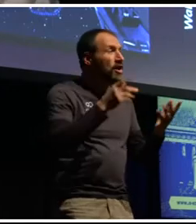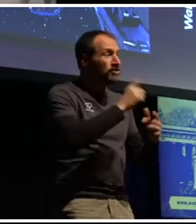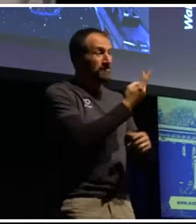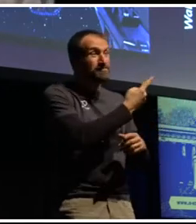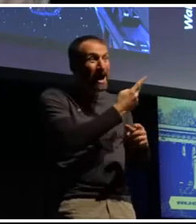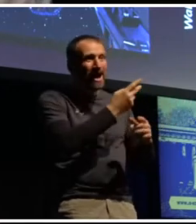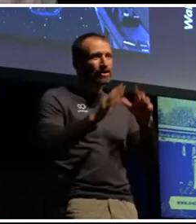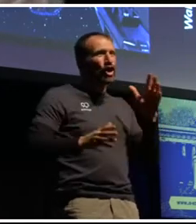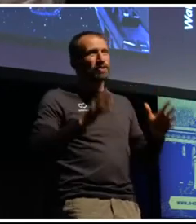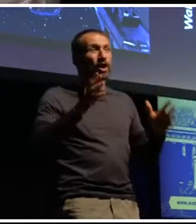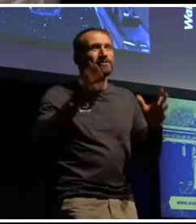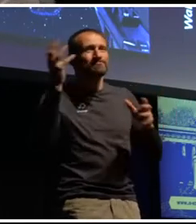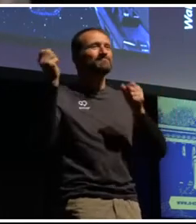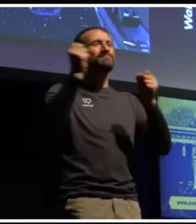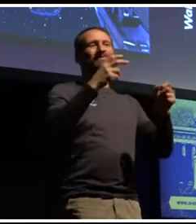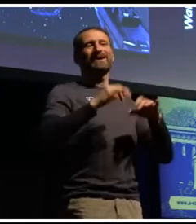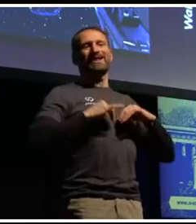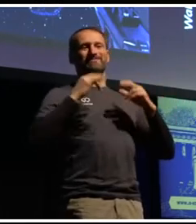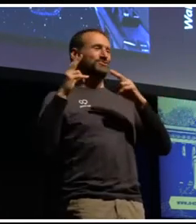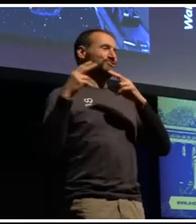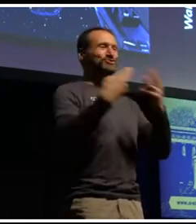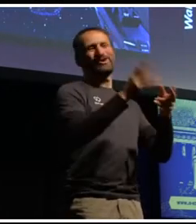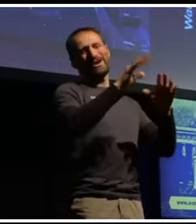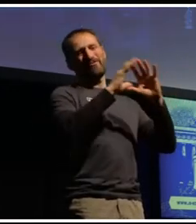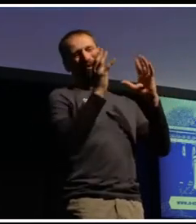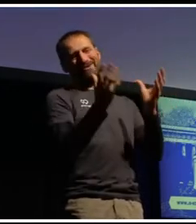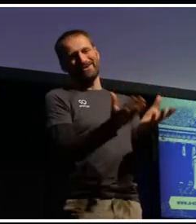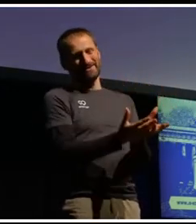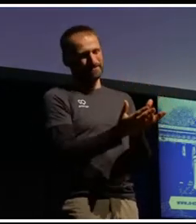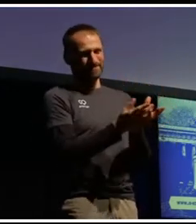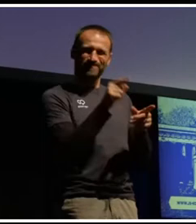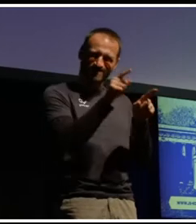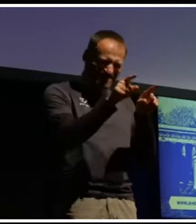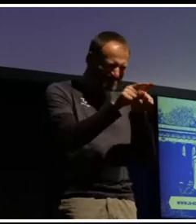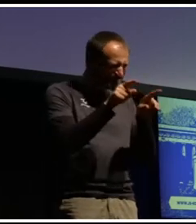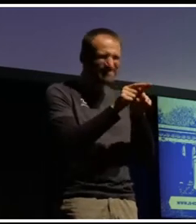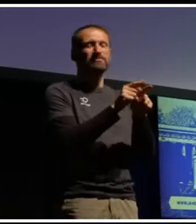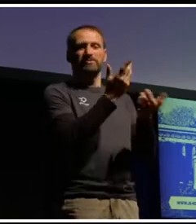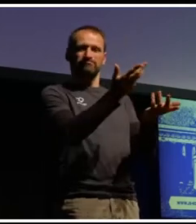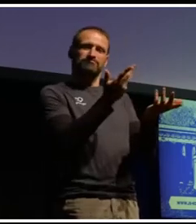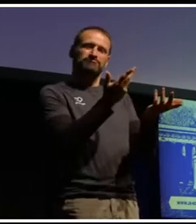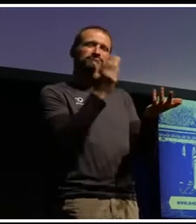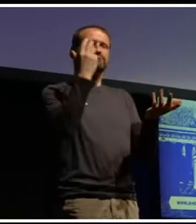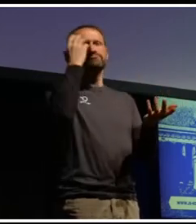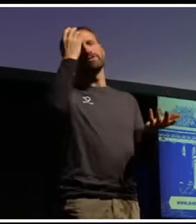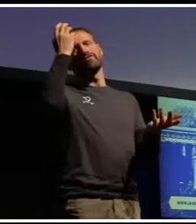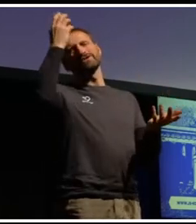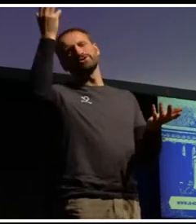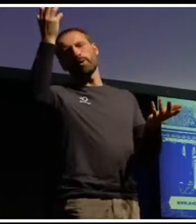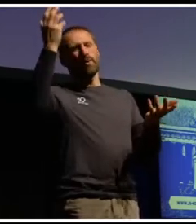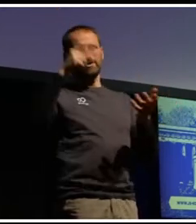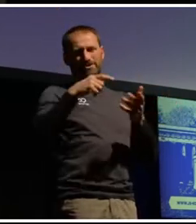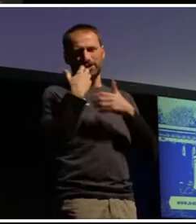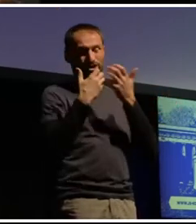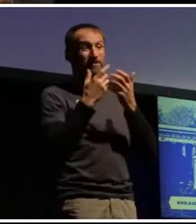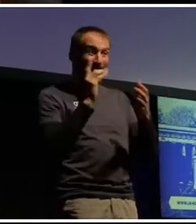life back to the planet. It's the same storytelling concept applied to a fictional story. But this storytelling concept is really